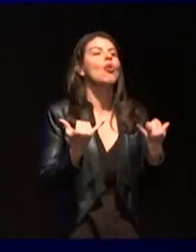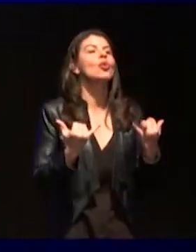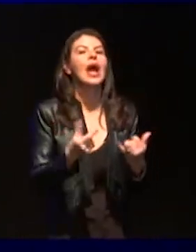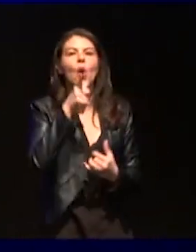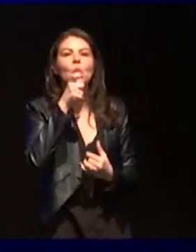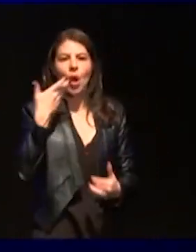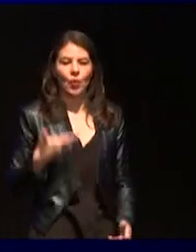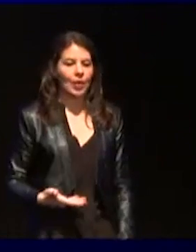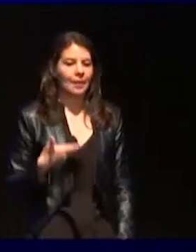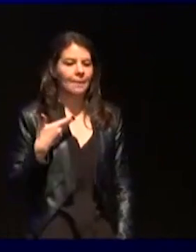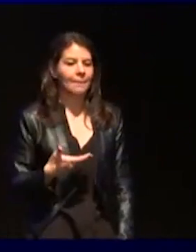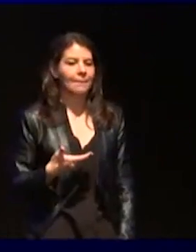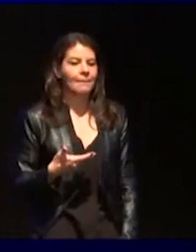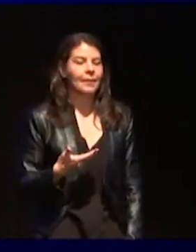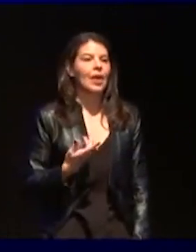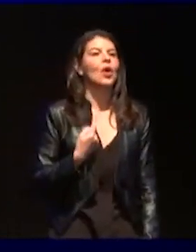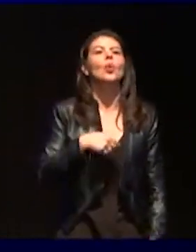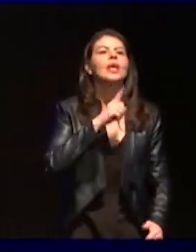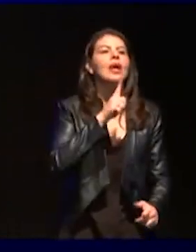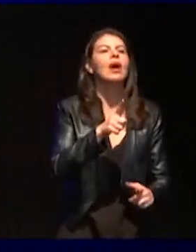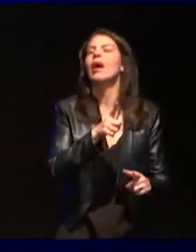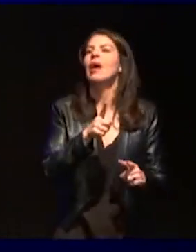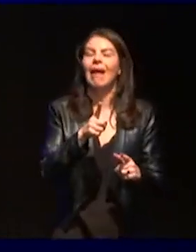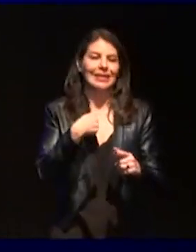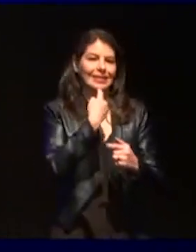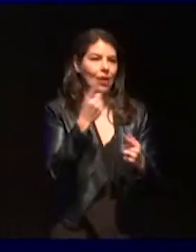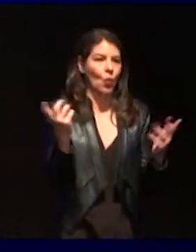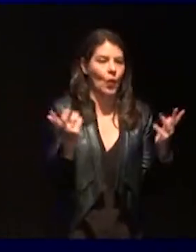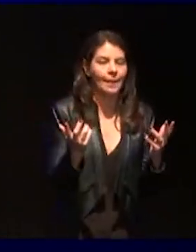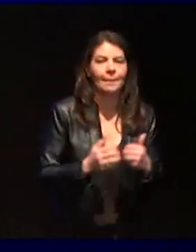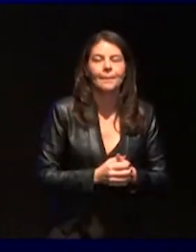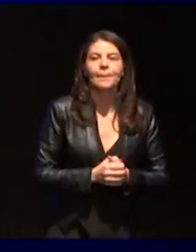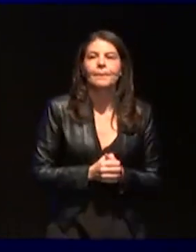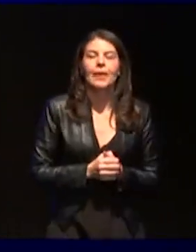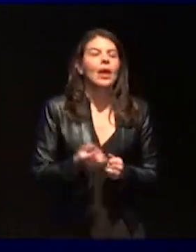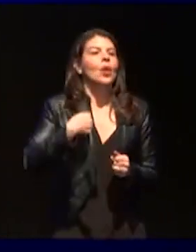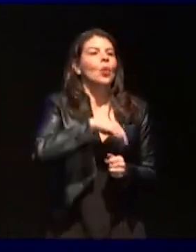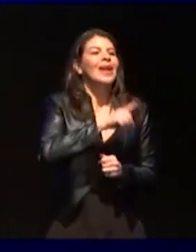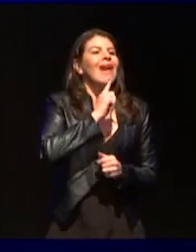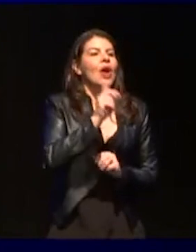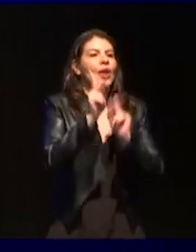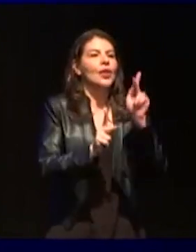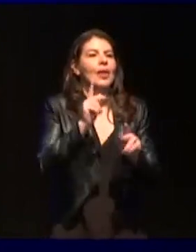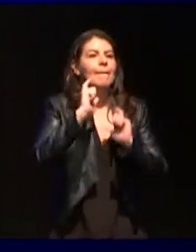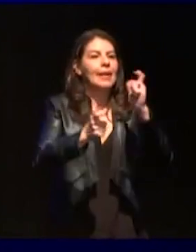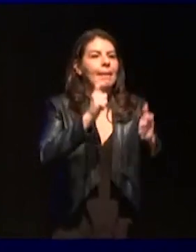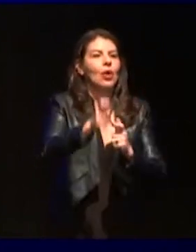who are we as triumphant beings? This is what I said. We